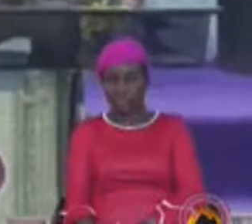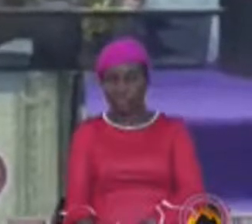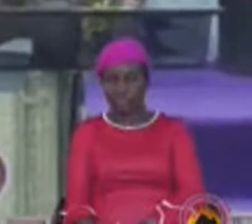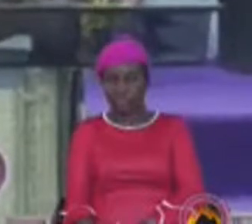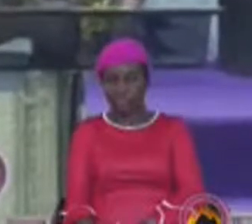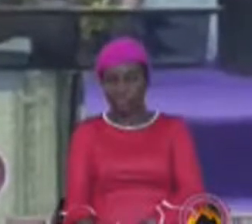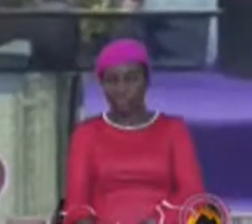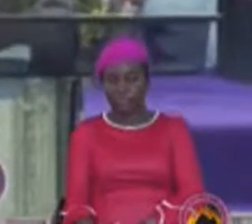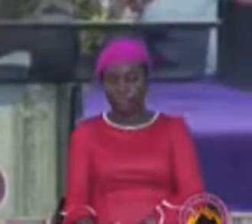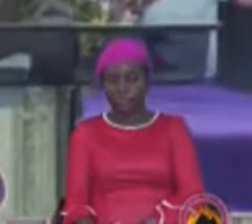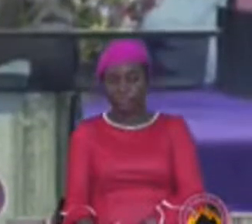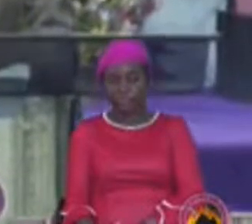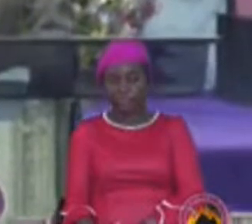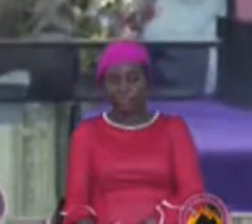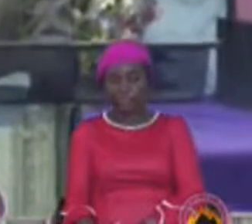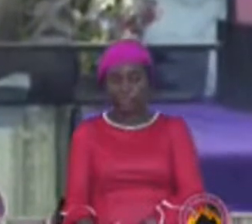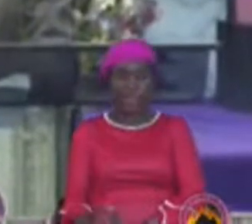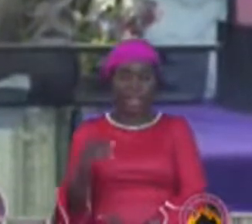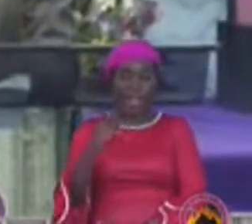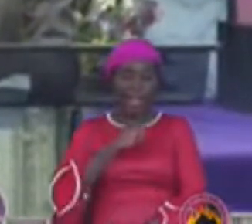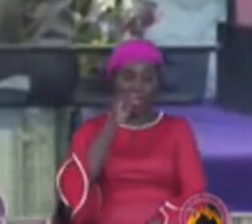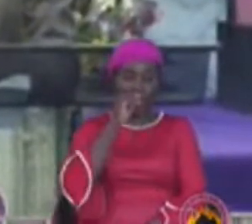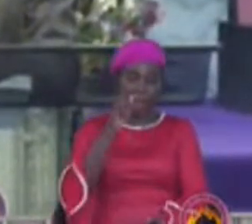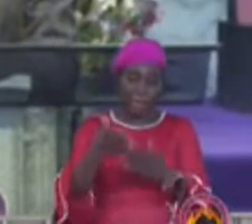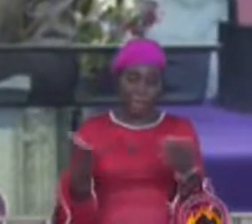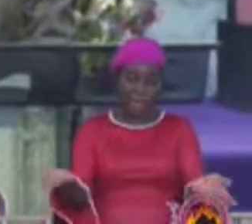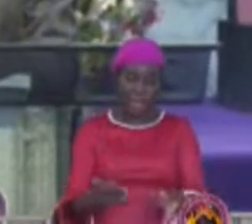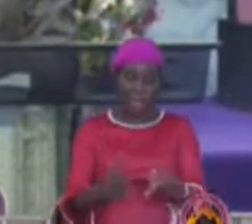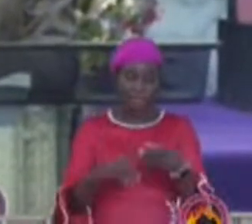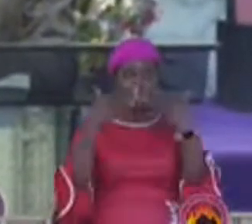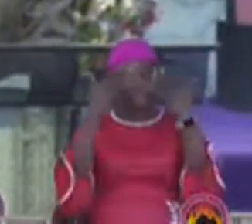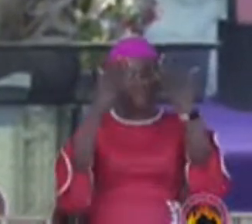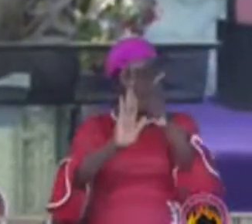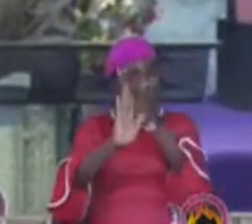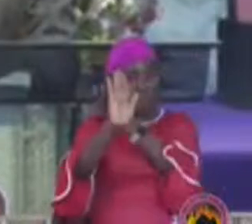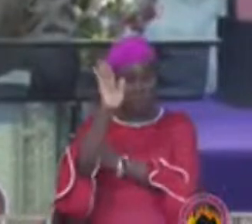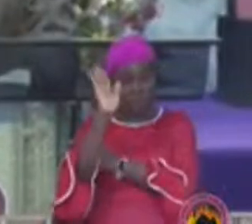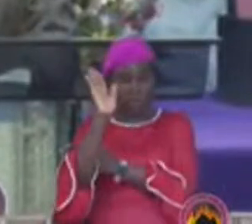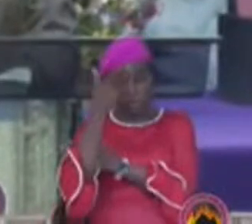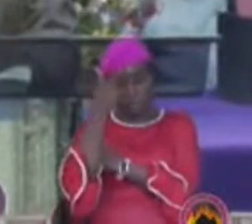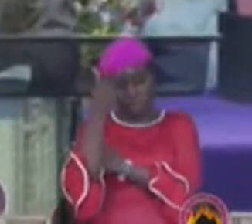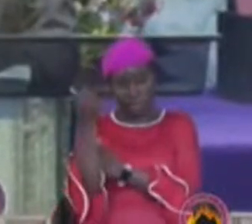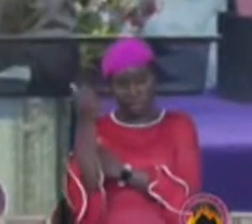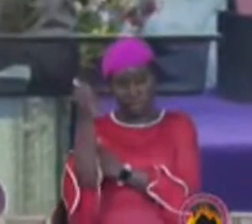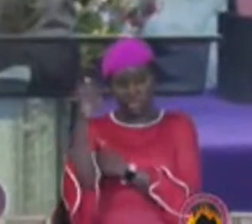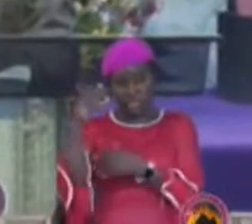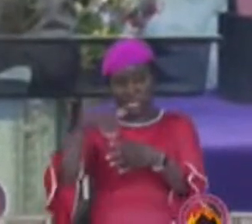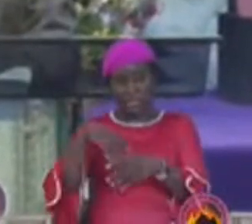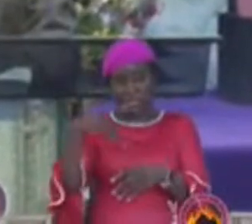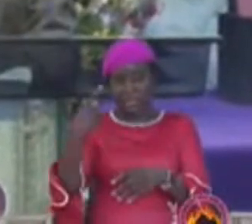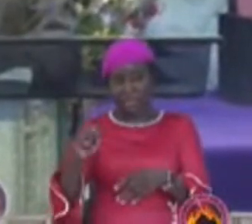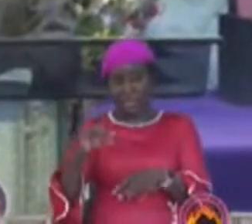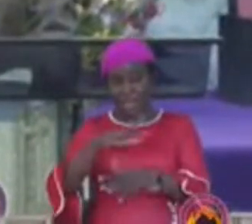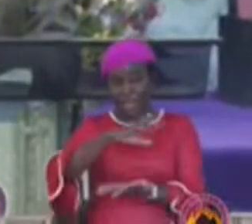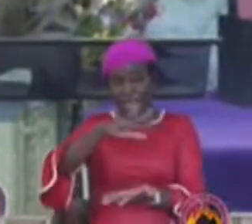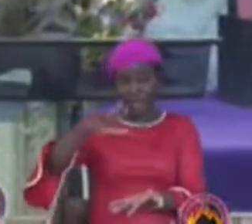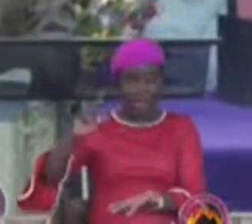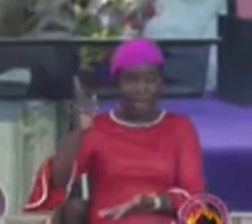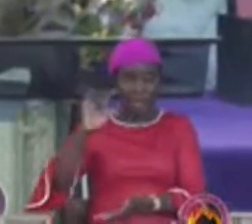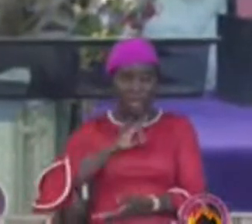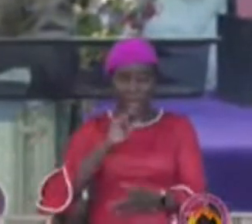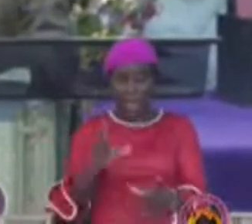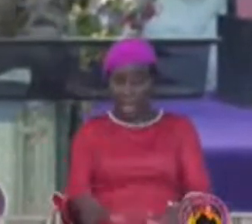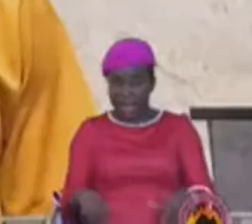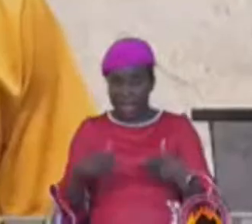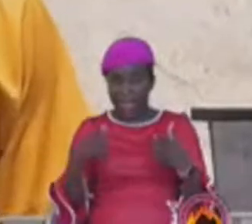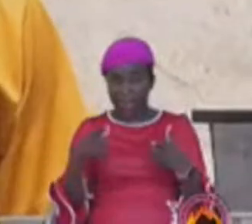yemi oluwa seun mo wa fi emi mo re won ni waju olohun gbe ninu arigbo ti mo gbe oni wahala gidi ni mi ma